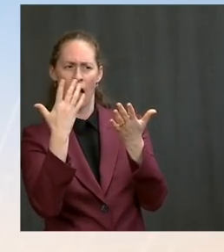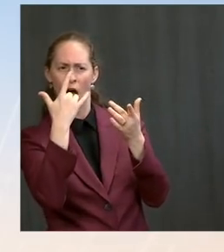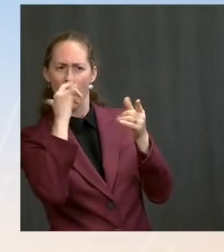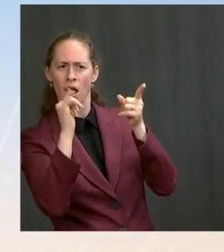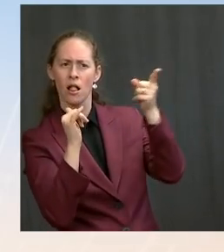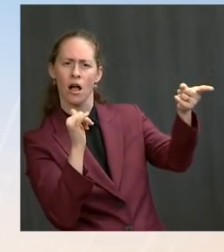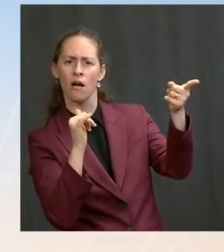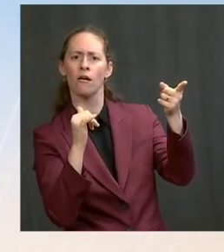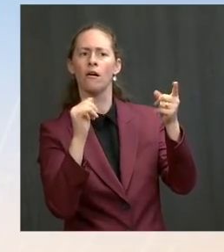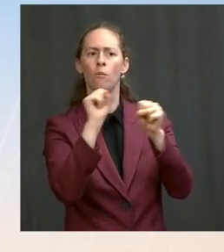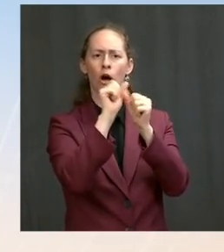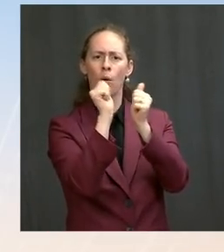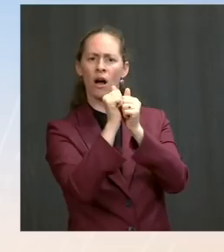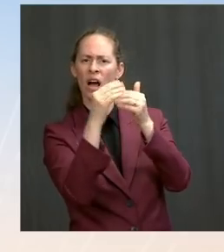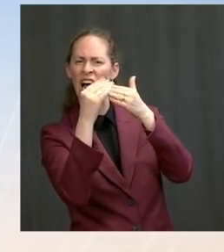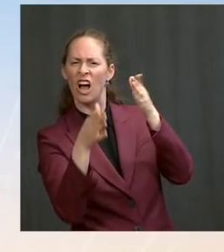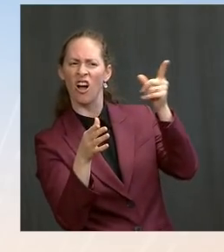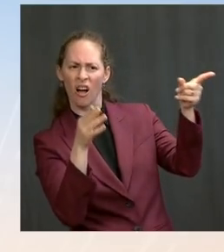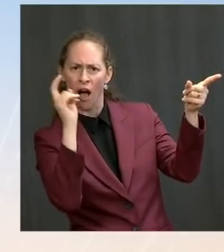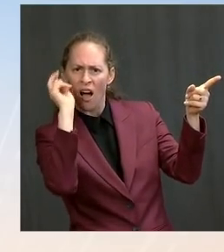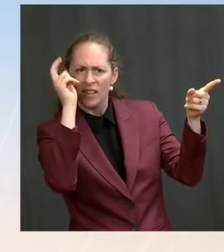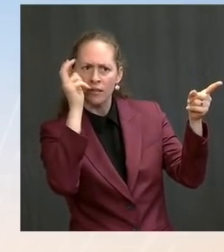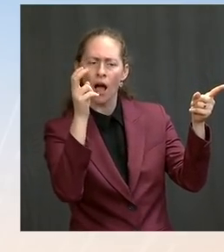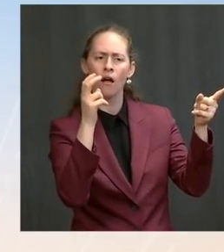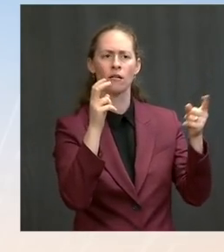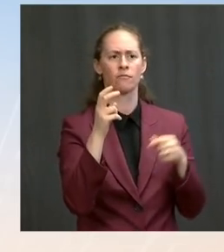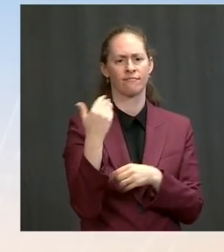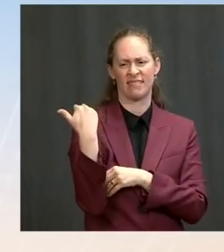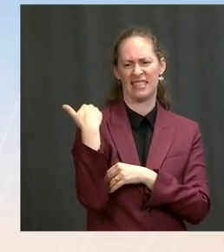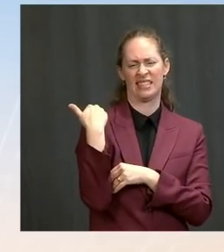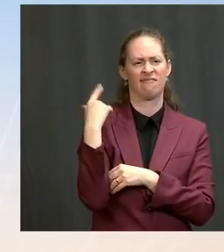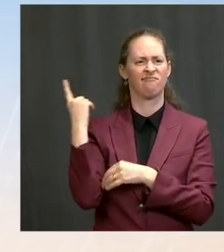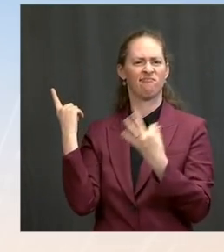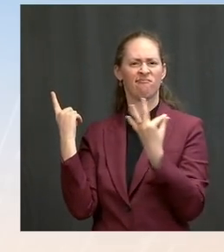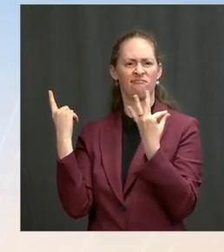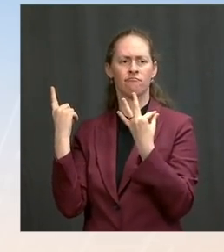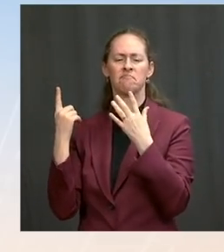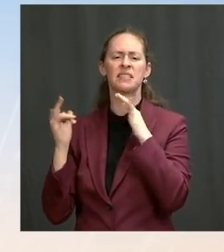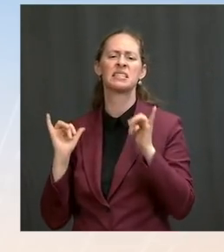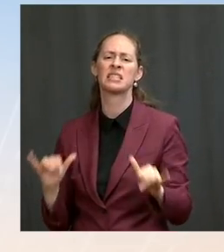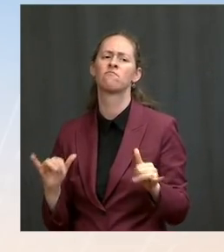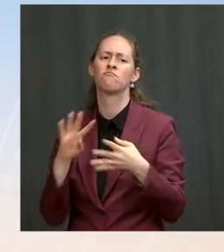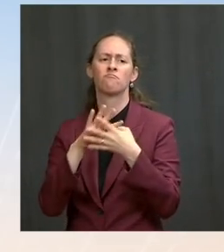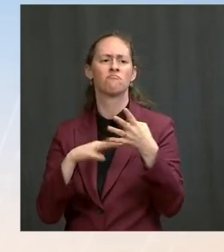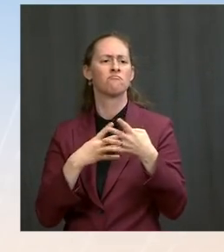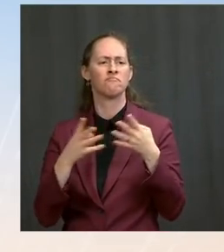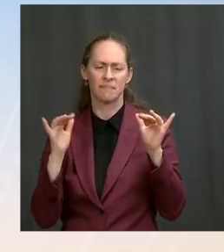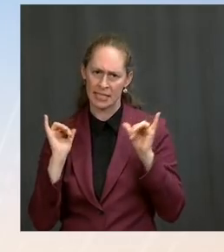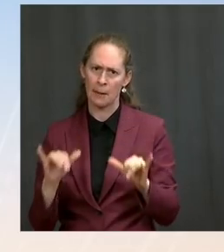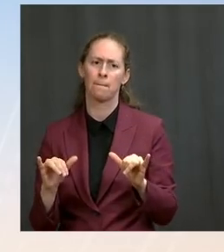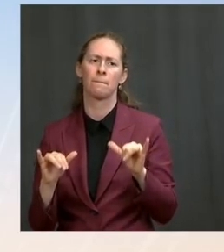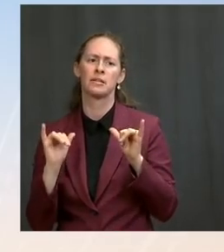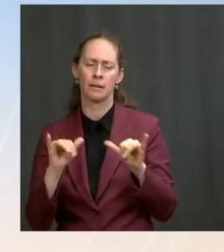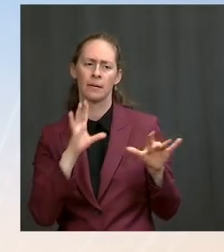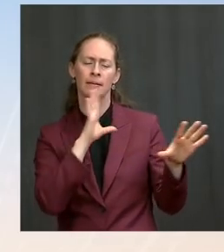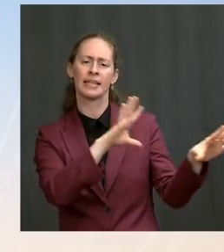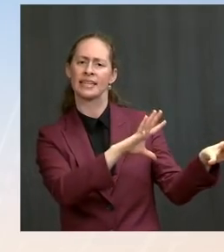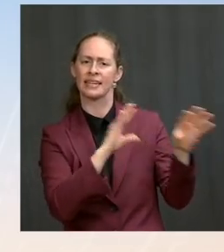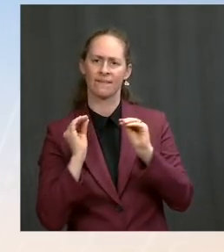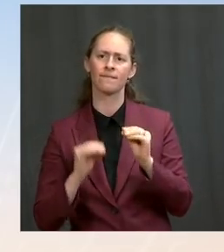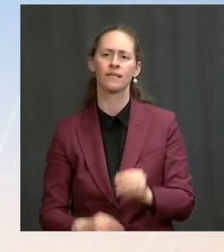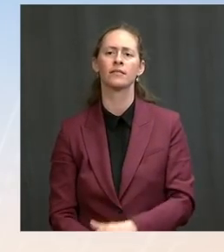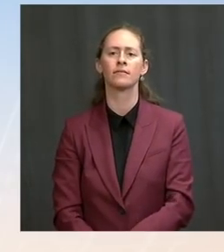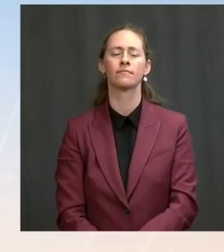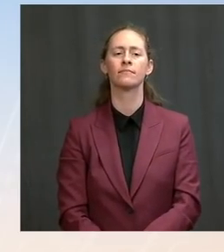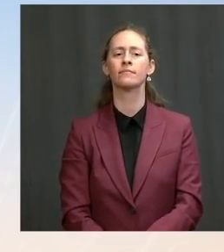in Afghanistan, as the president reaffirmed last Friday, but it's not changing our plans or our timeline for moving our troops. This last question is making headlines across the country right